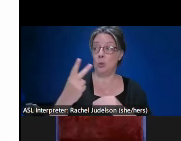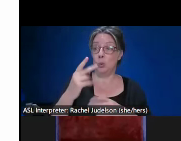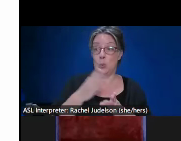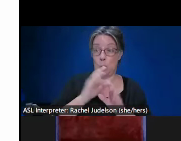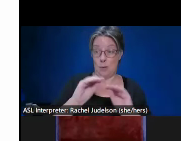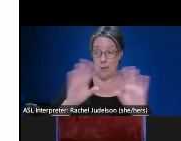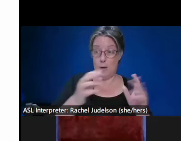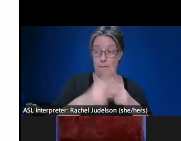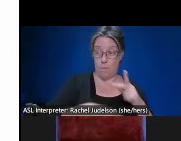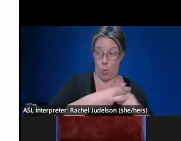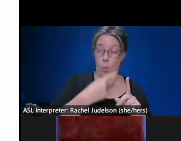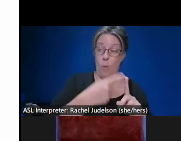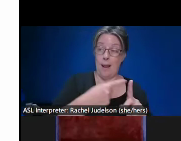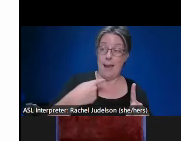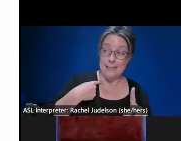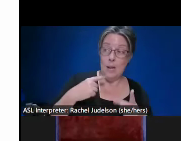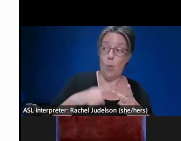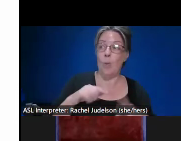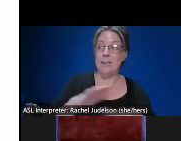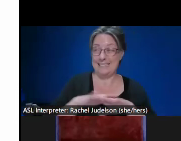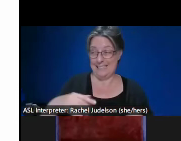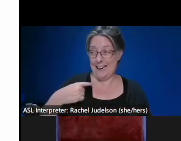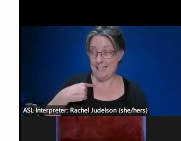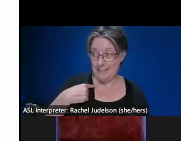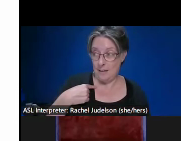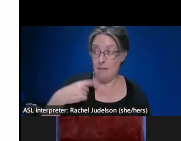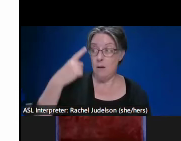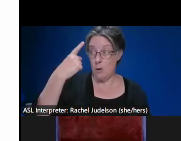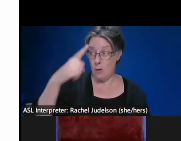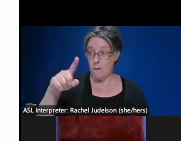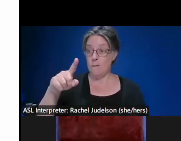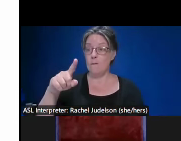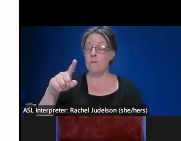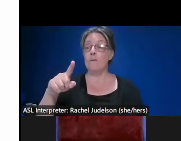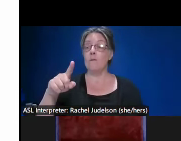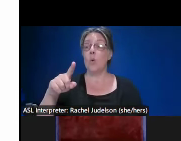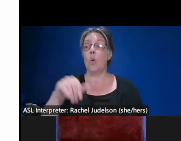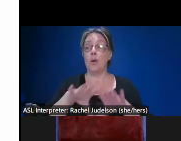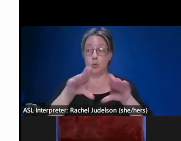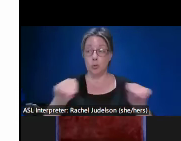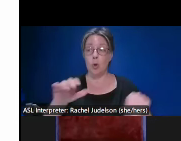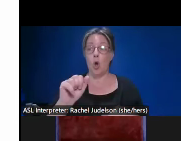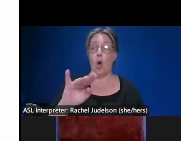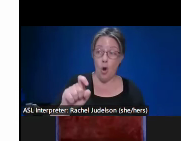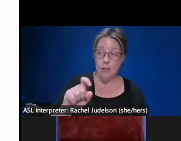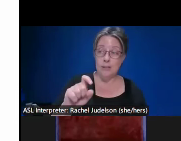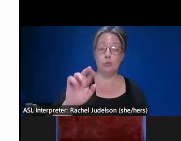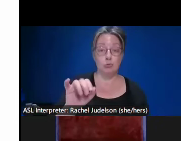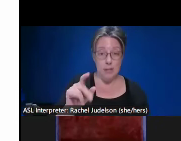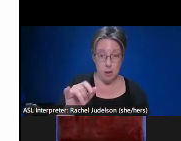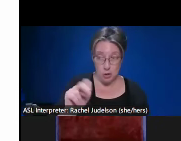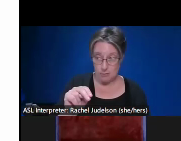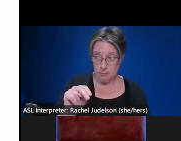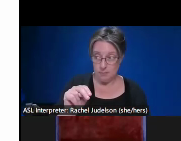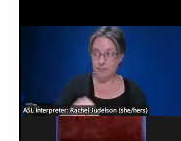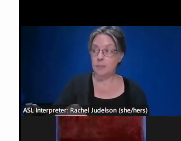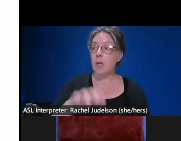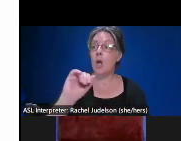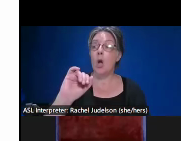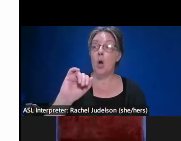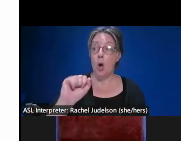that's accented, one that is deaccented, in order to account for the distribution of auxiliary reduction. Auxiliary reduction is